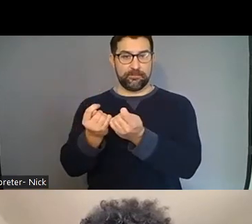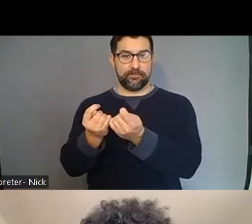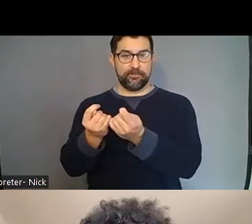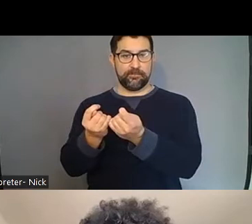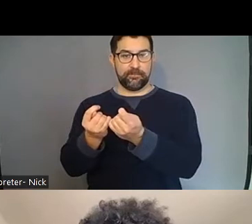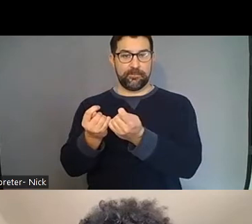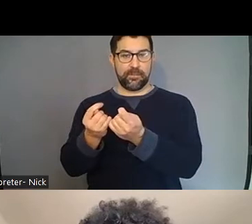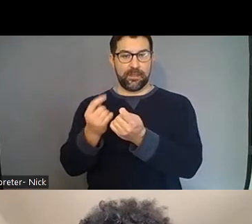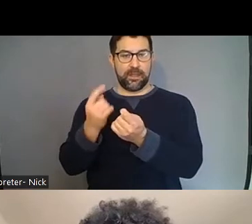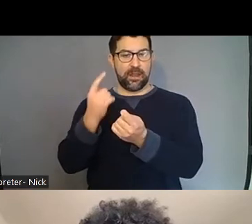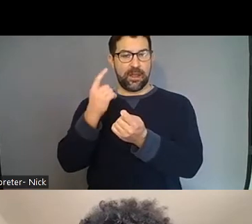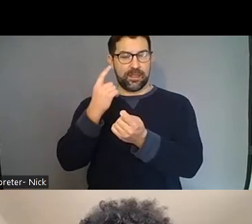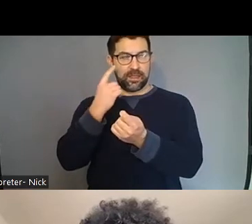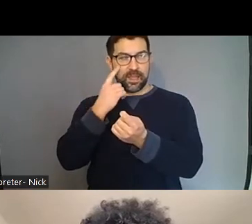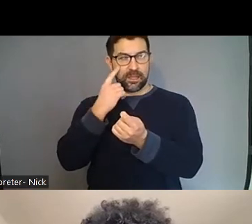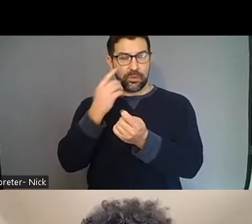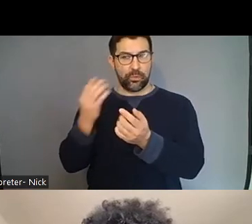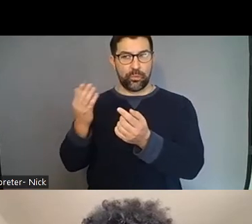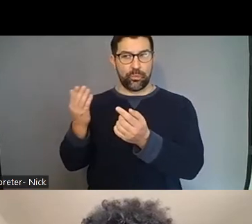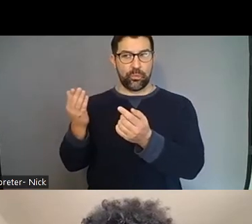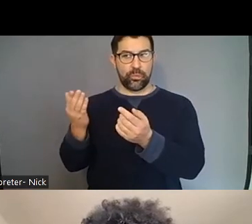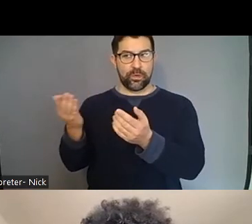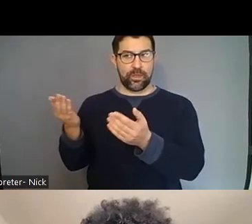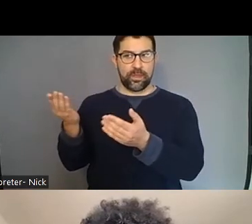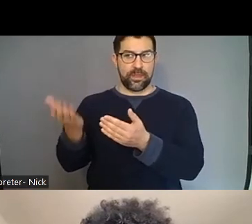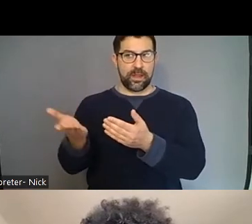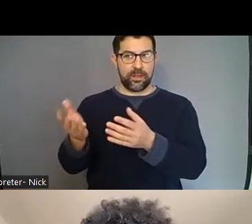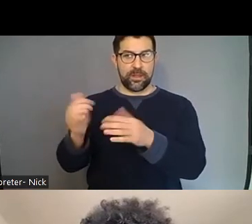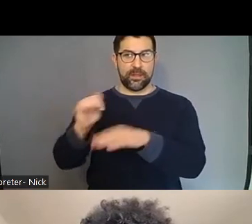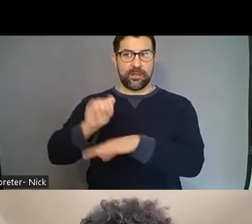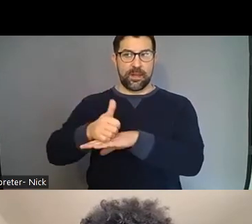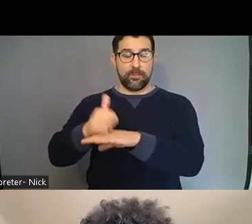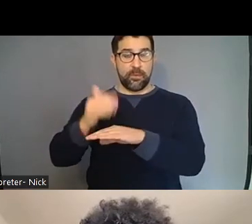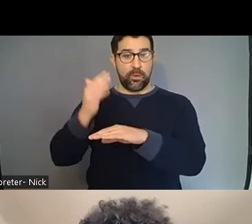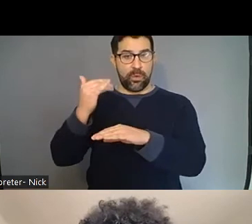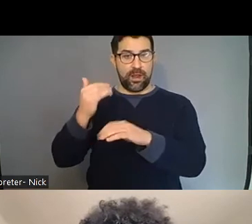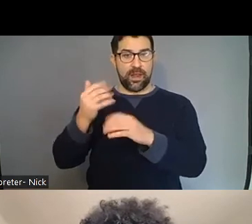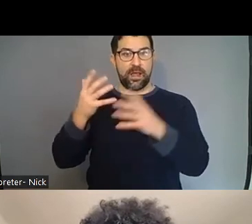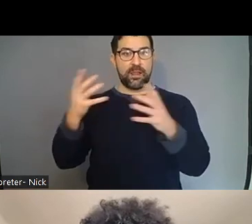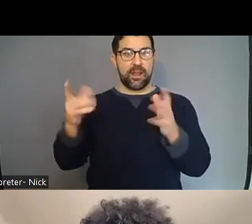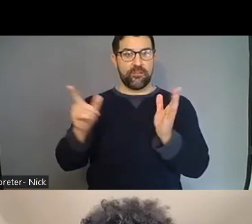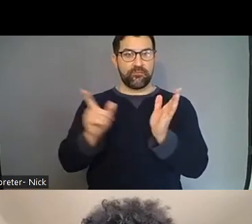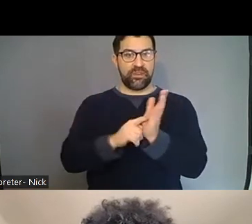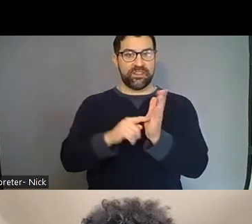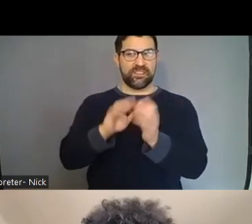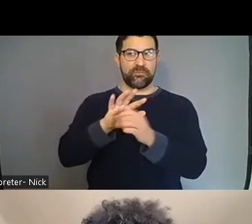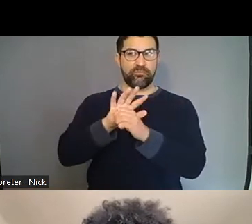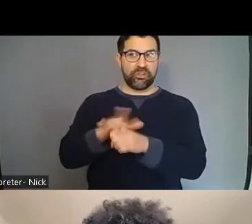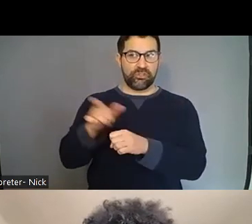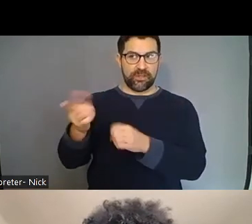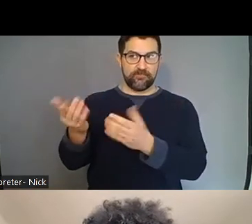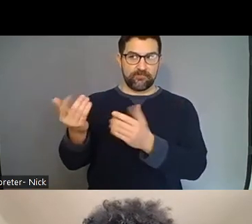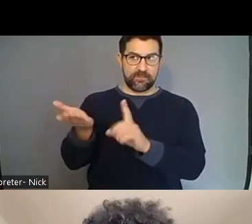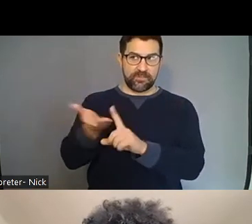And I think we got there because of how much press we got, like kind of like pressured them to meet with us.